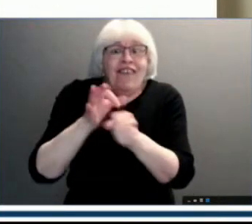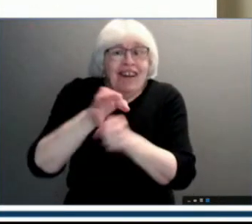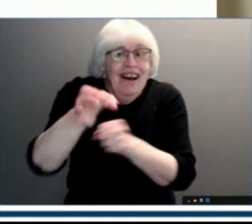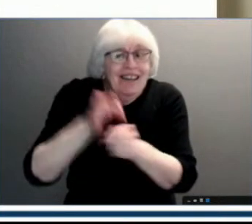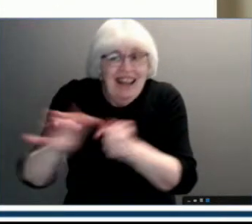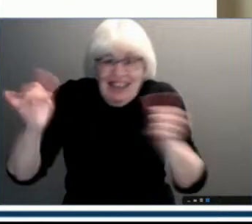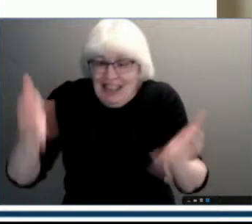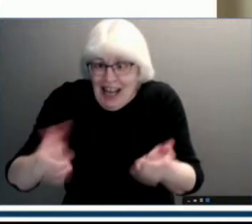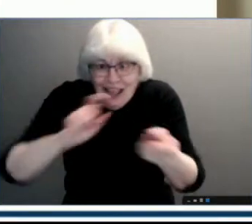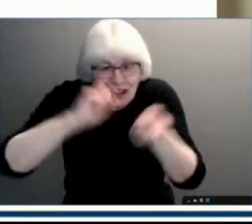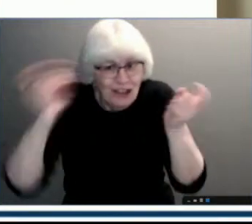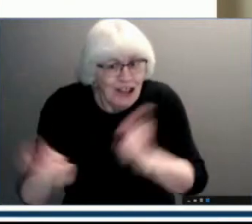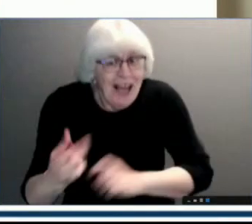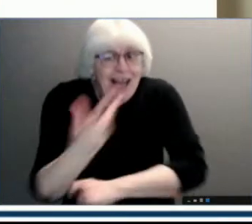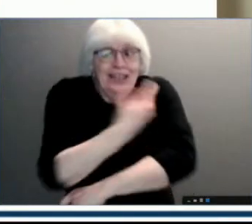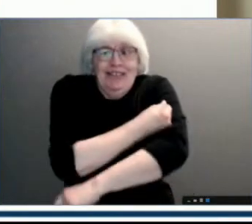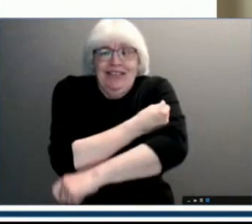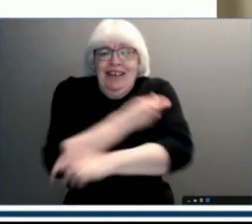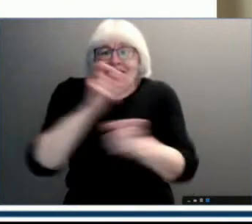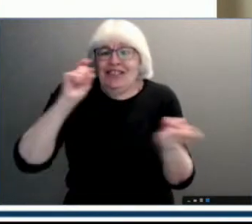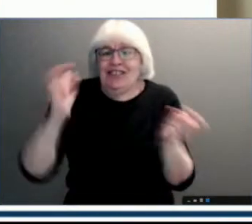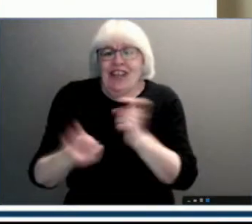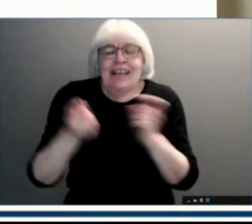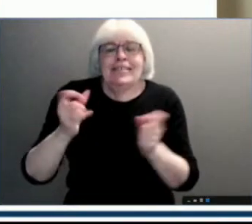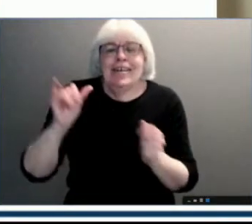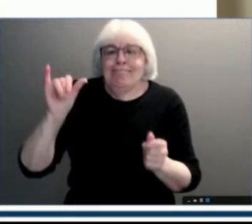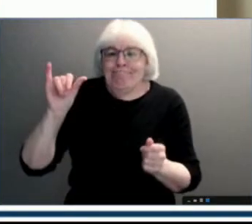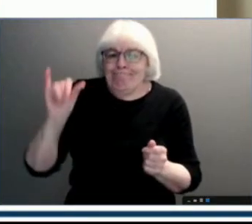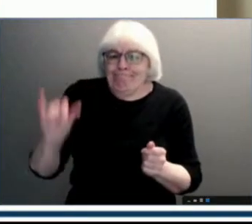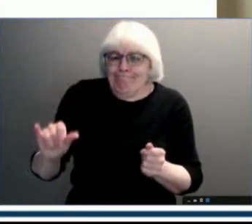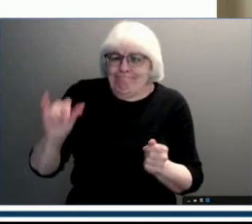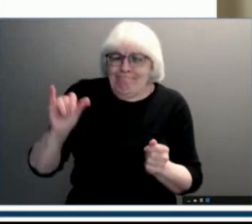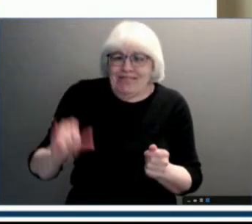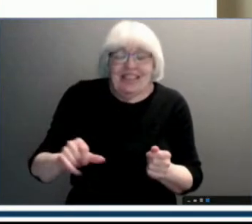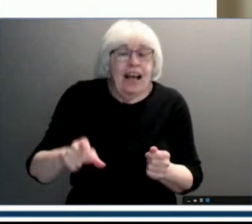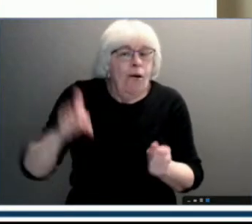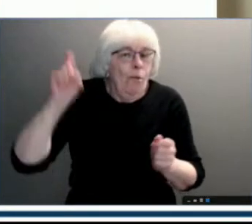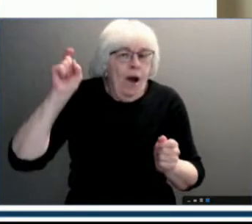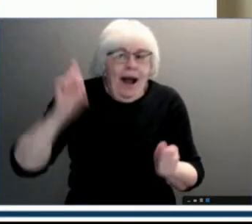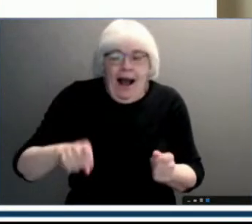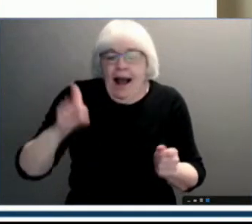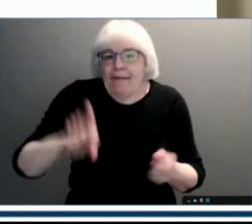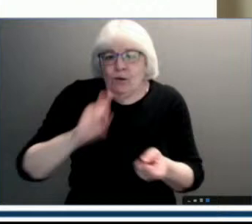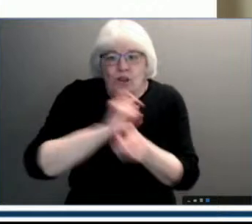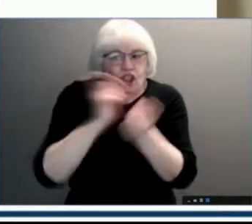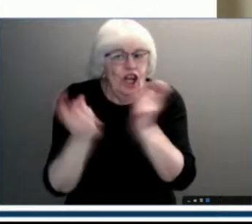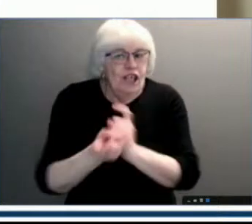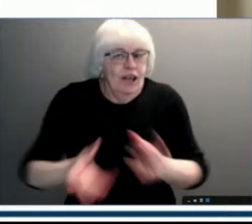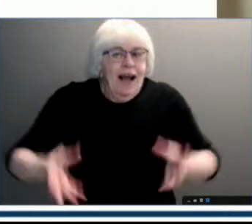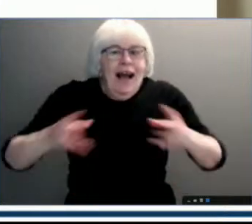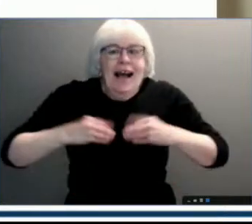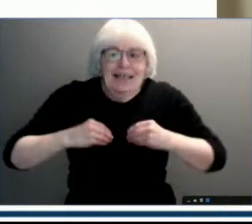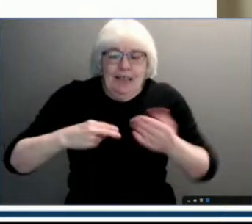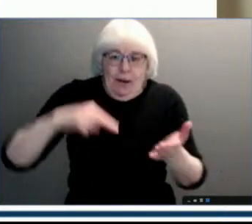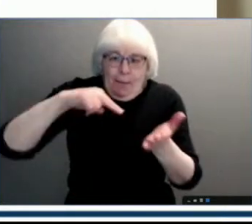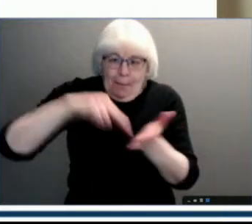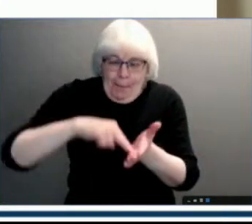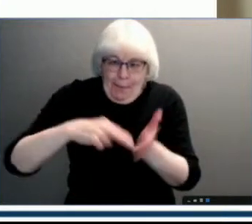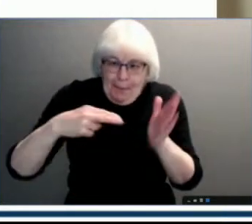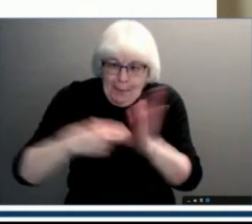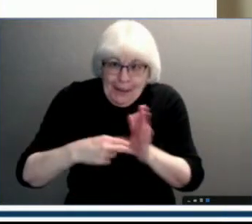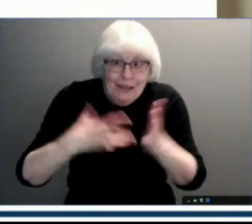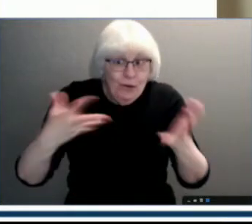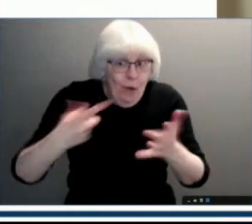front of us, and that means change. First, it means that each of us has to take more personal responsibility. With